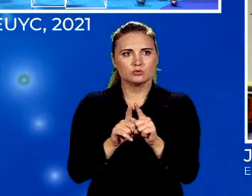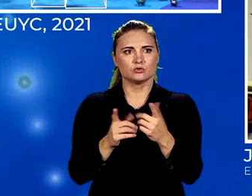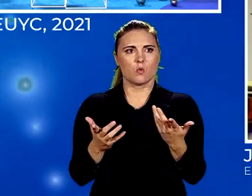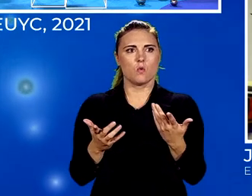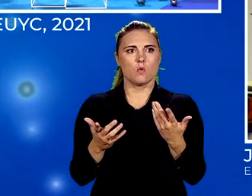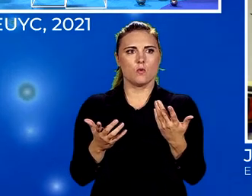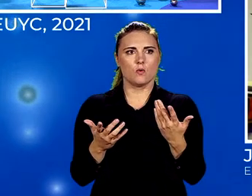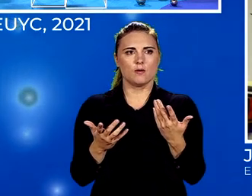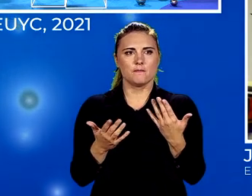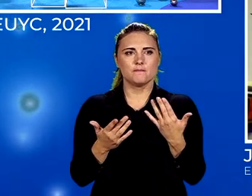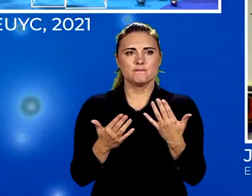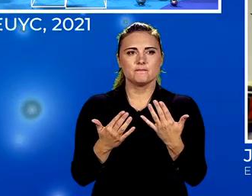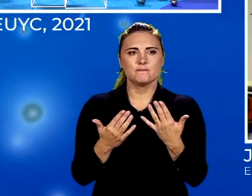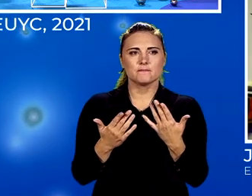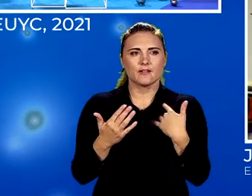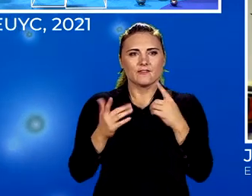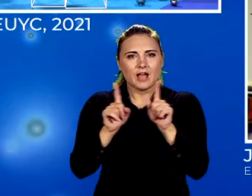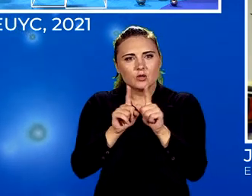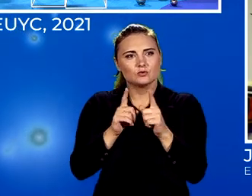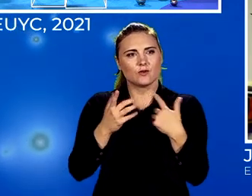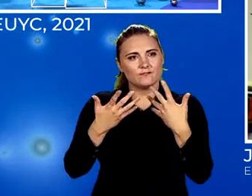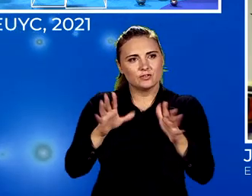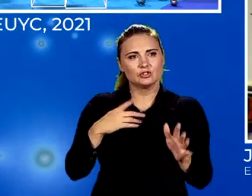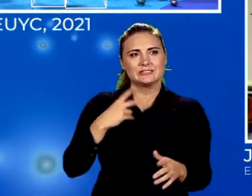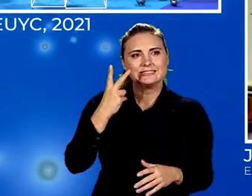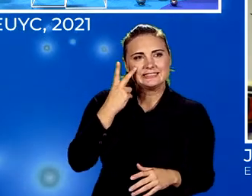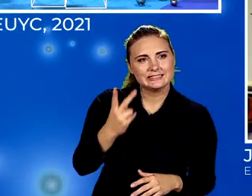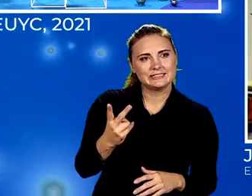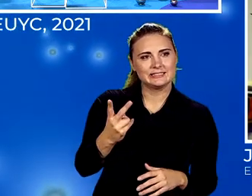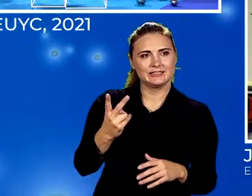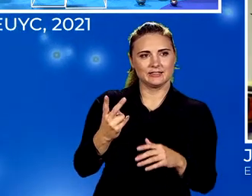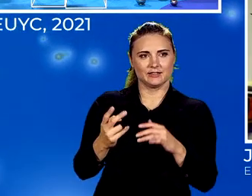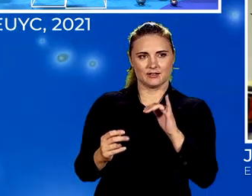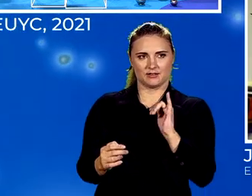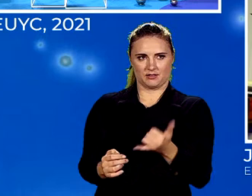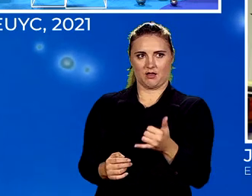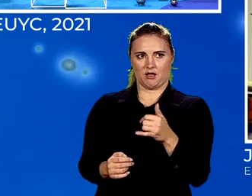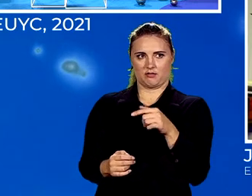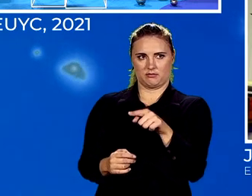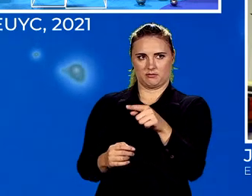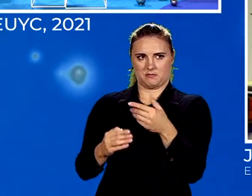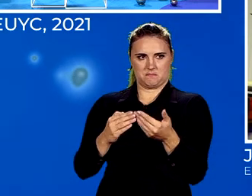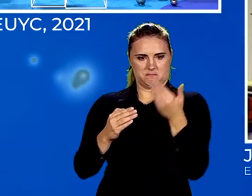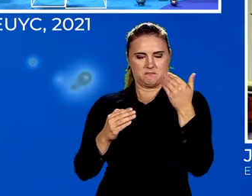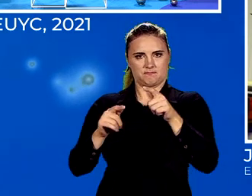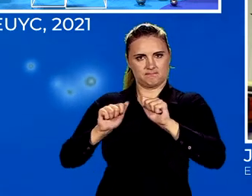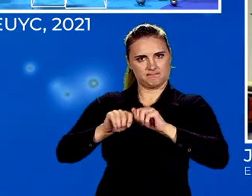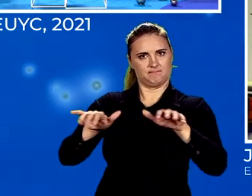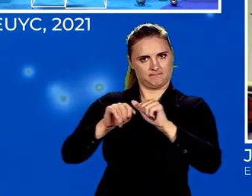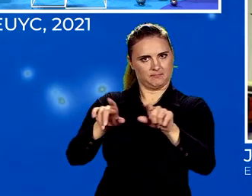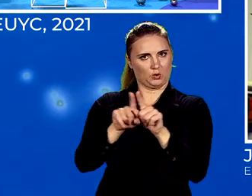in the reports from the last ones as well. So